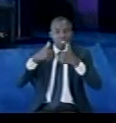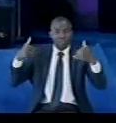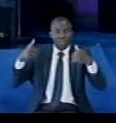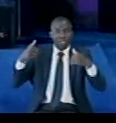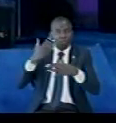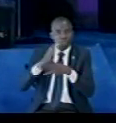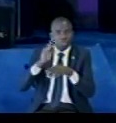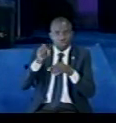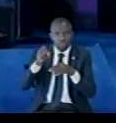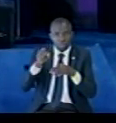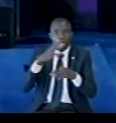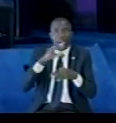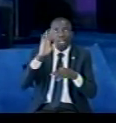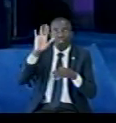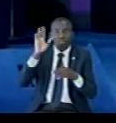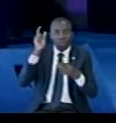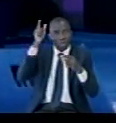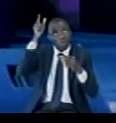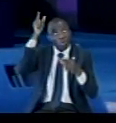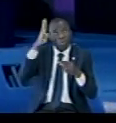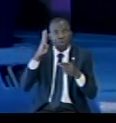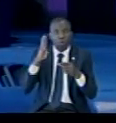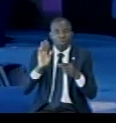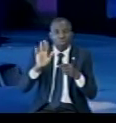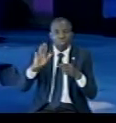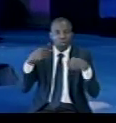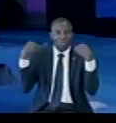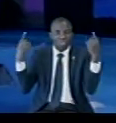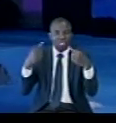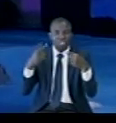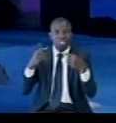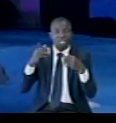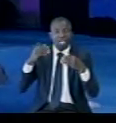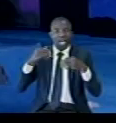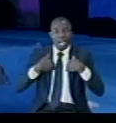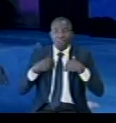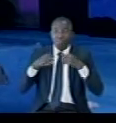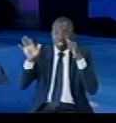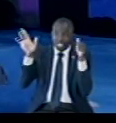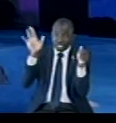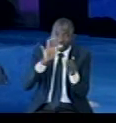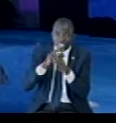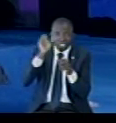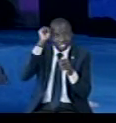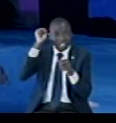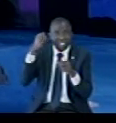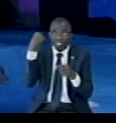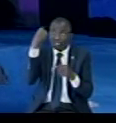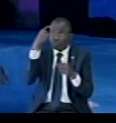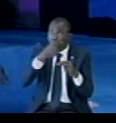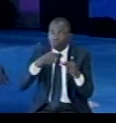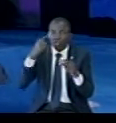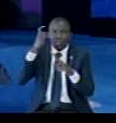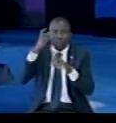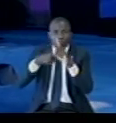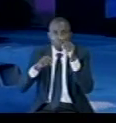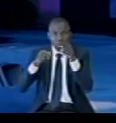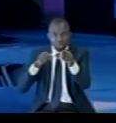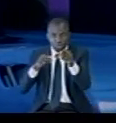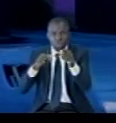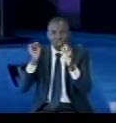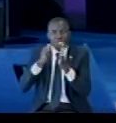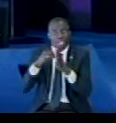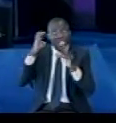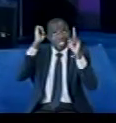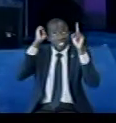your God. Your sins have hid his face from you, that he will